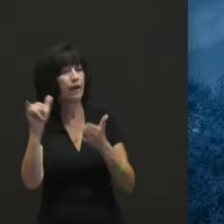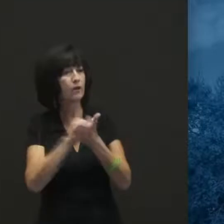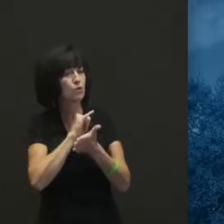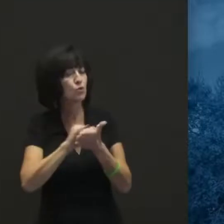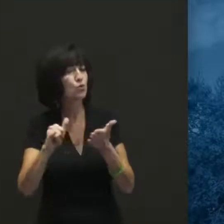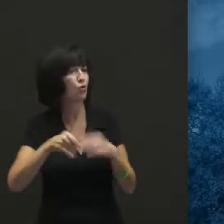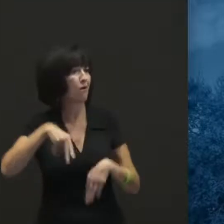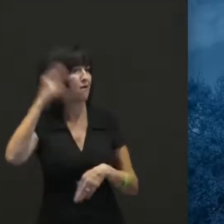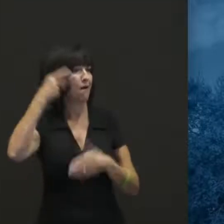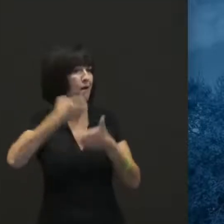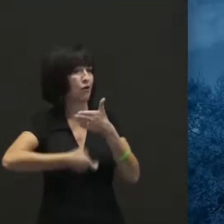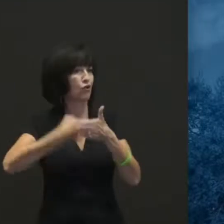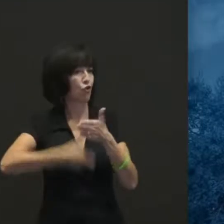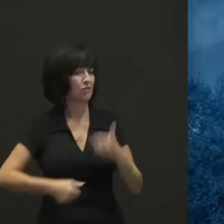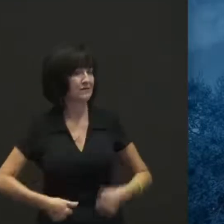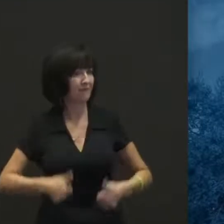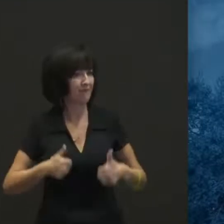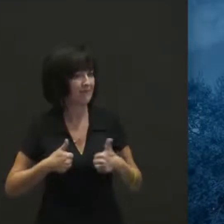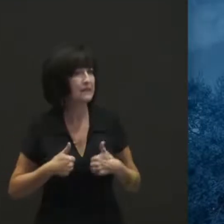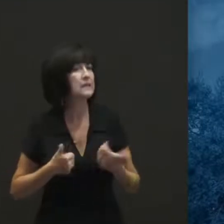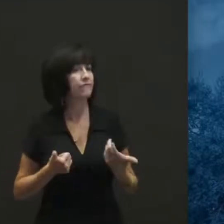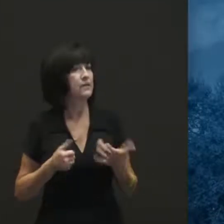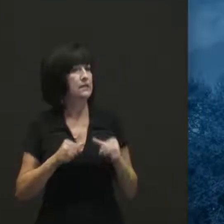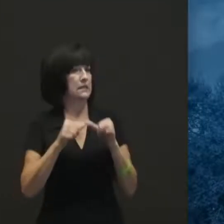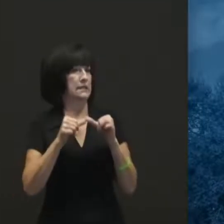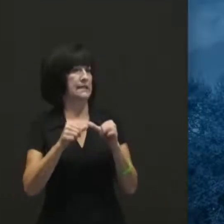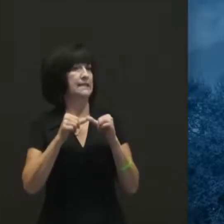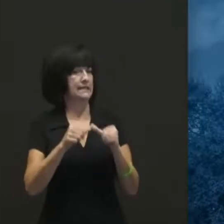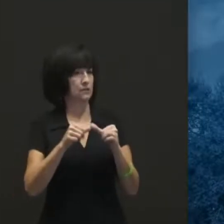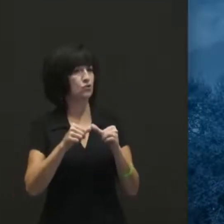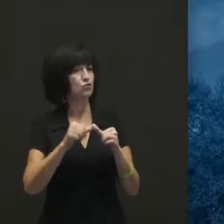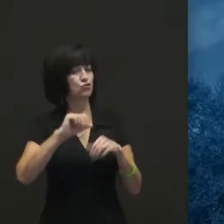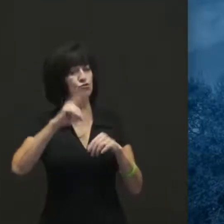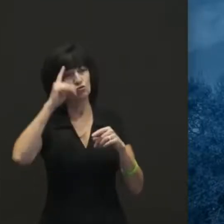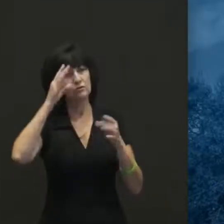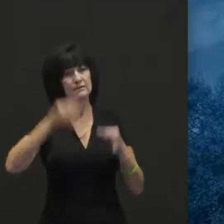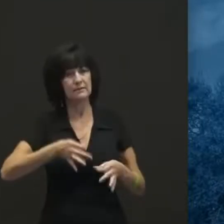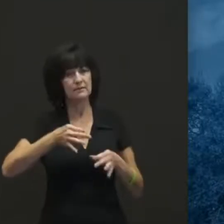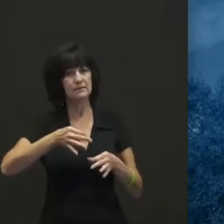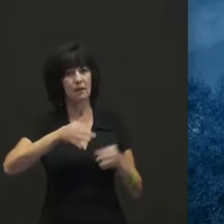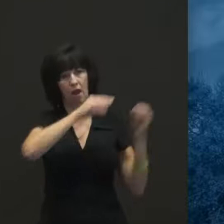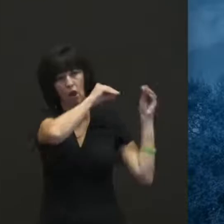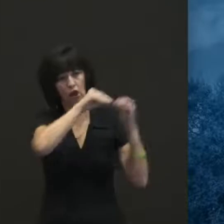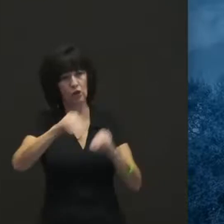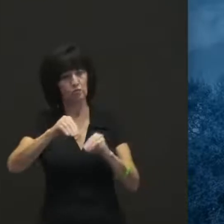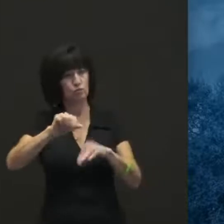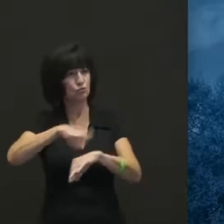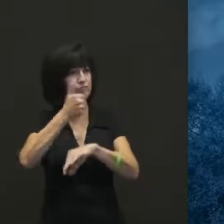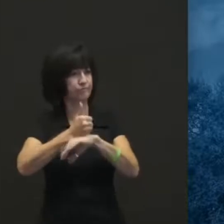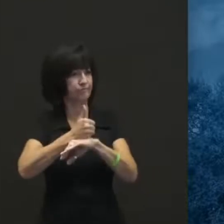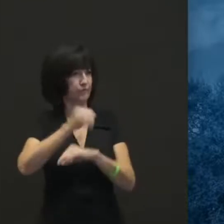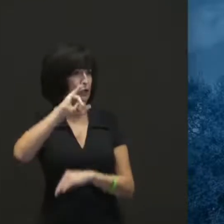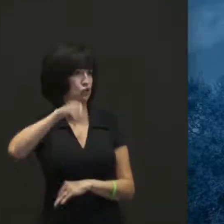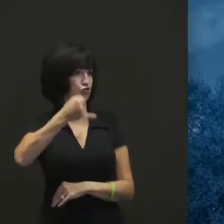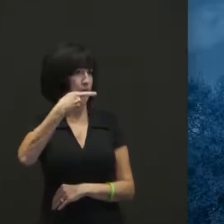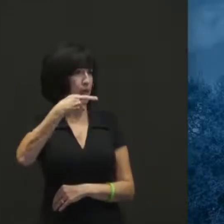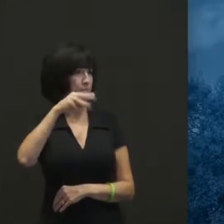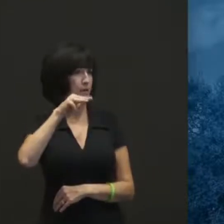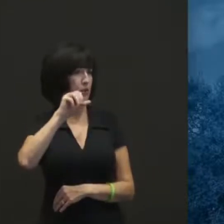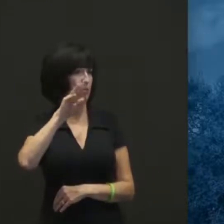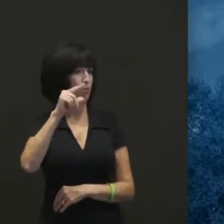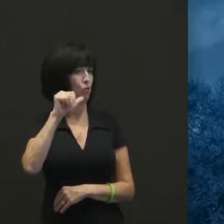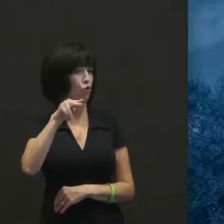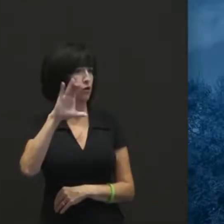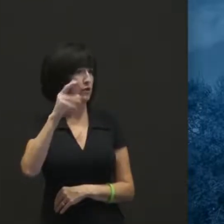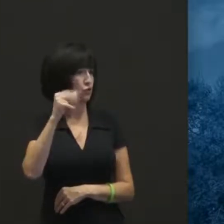area, and continue to move employees to our state. JP Morgan Chase is a company that comes to mind